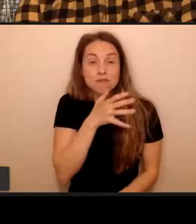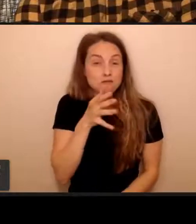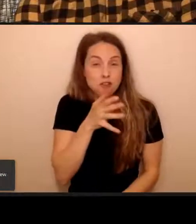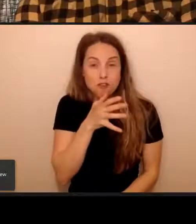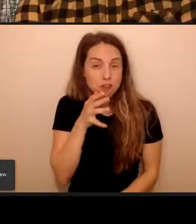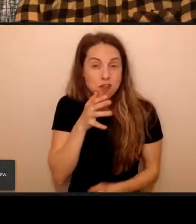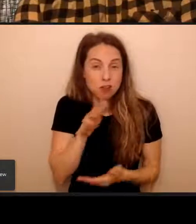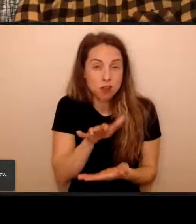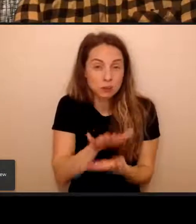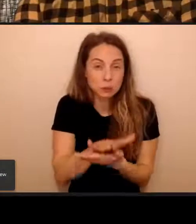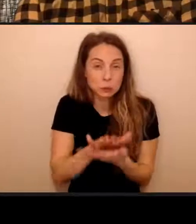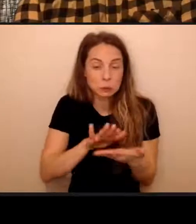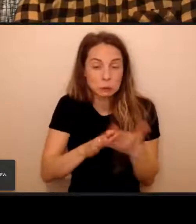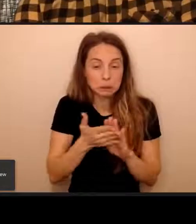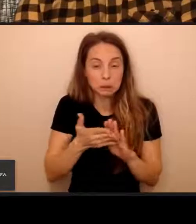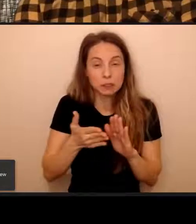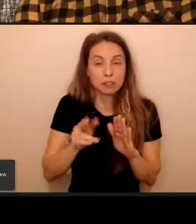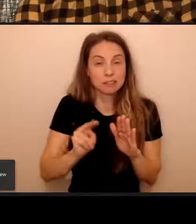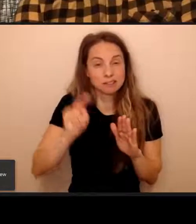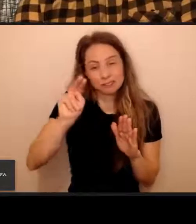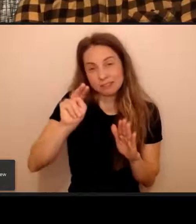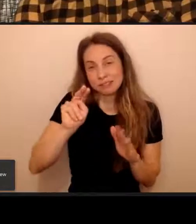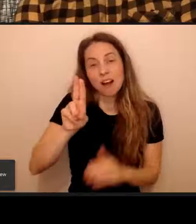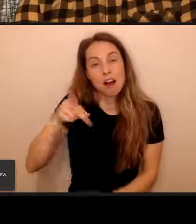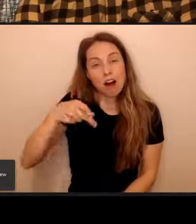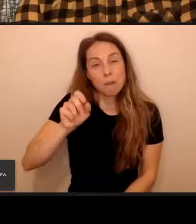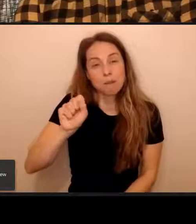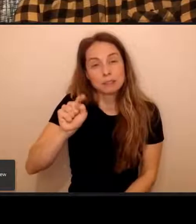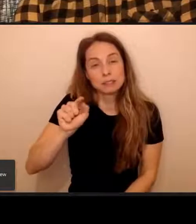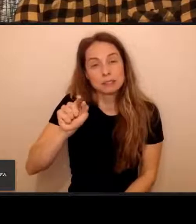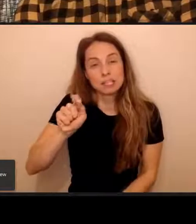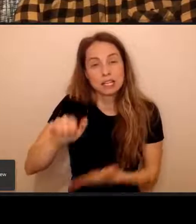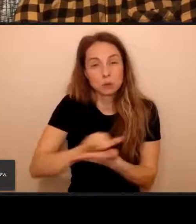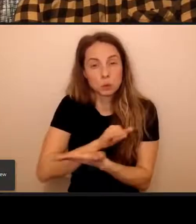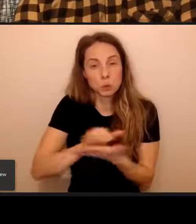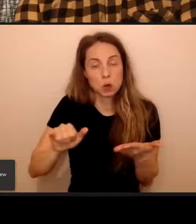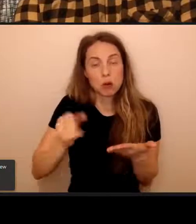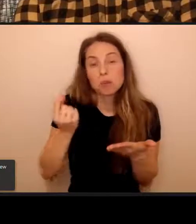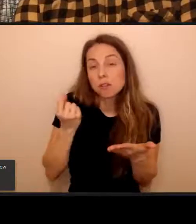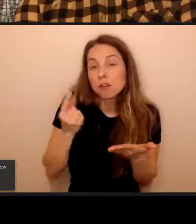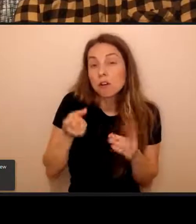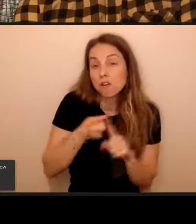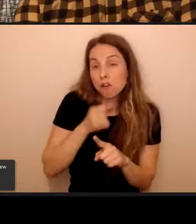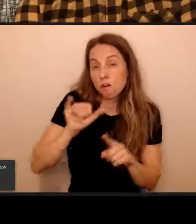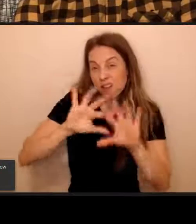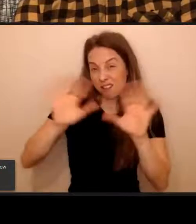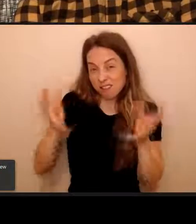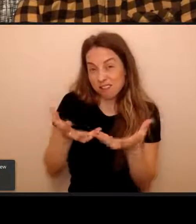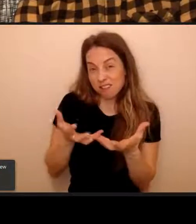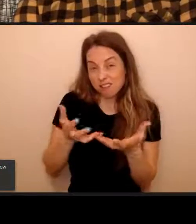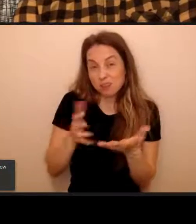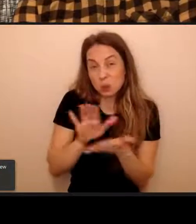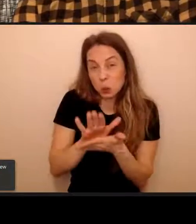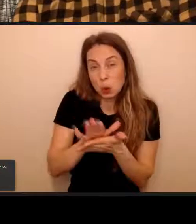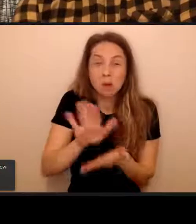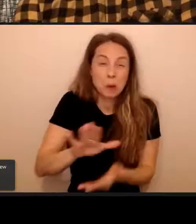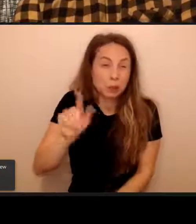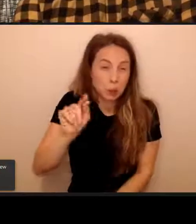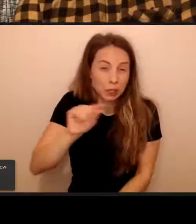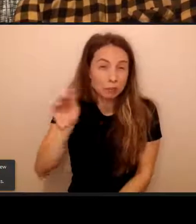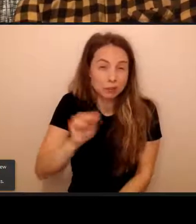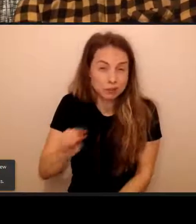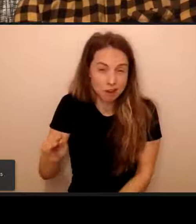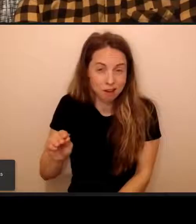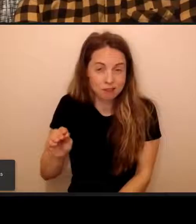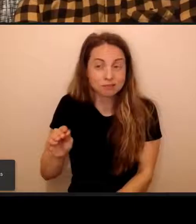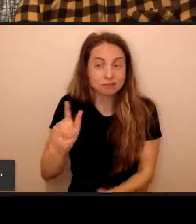York, only about 20% of graduates went to college. It was a really low percentage rate. So she was